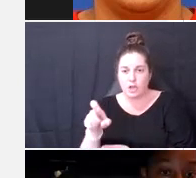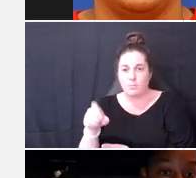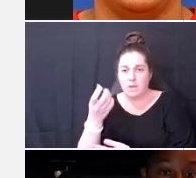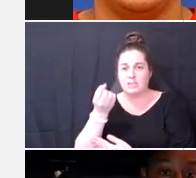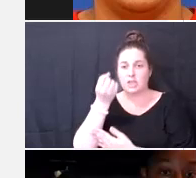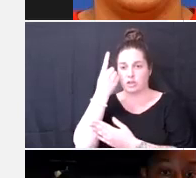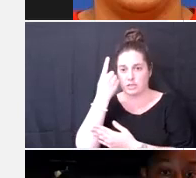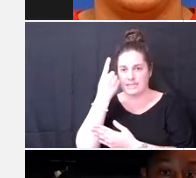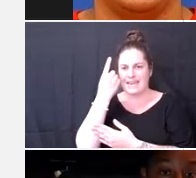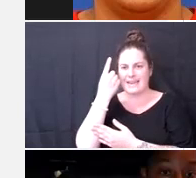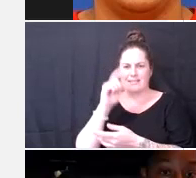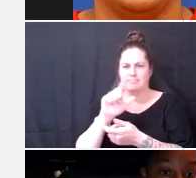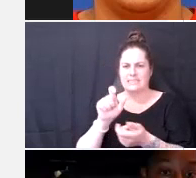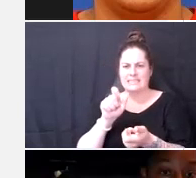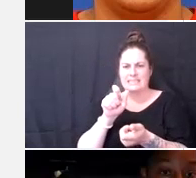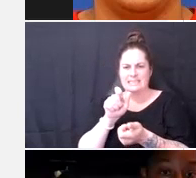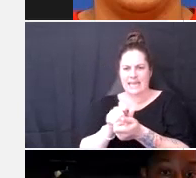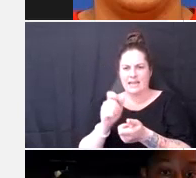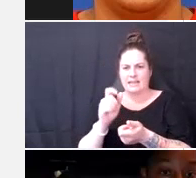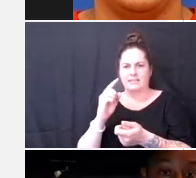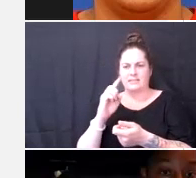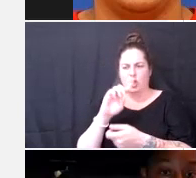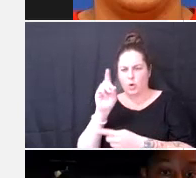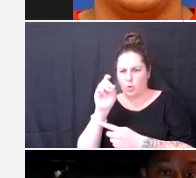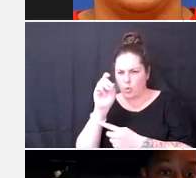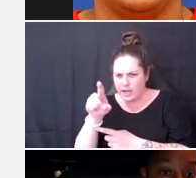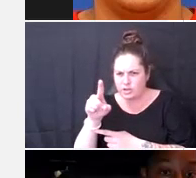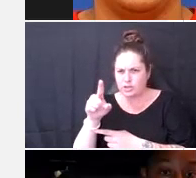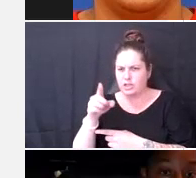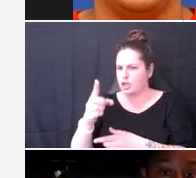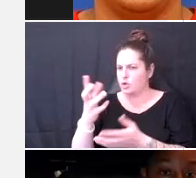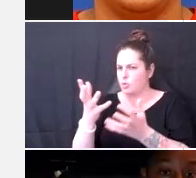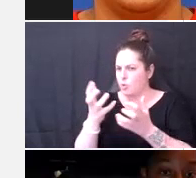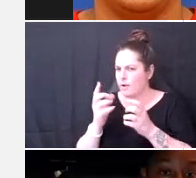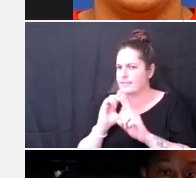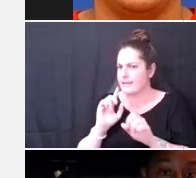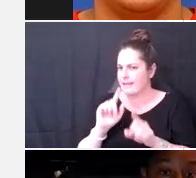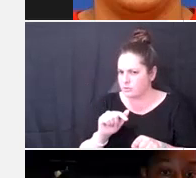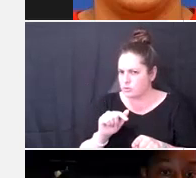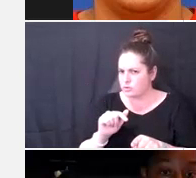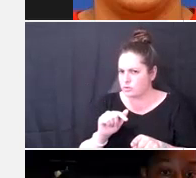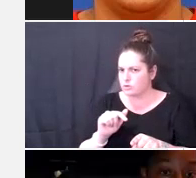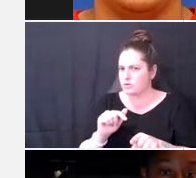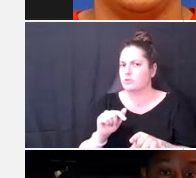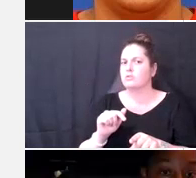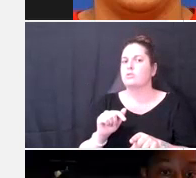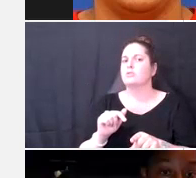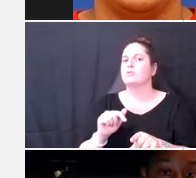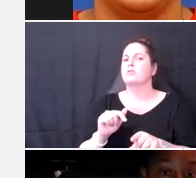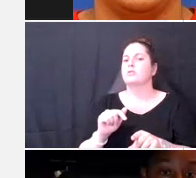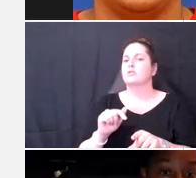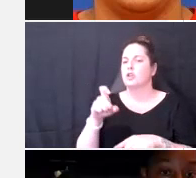what exactly are you being asked to explain or express or describe for the moving